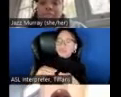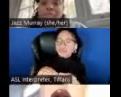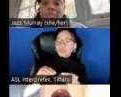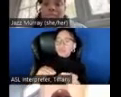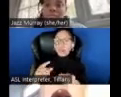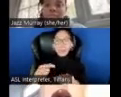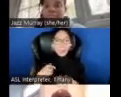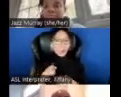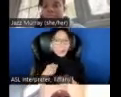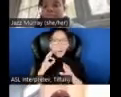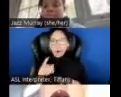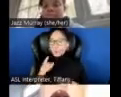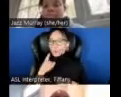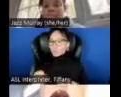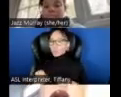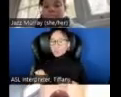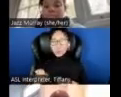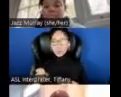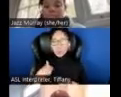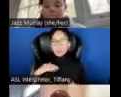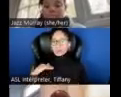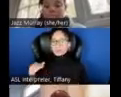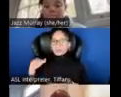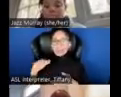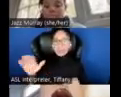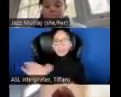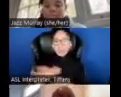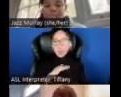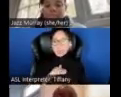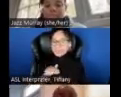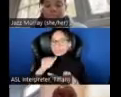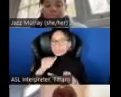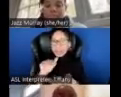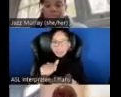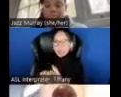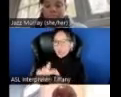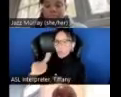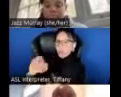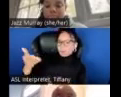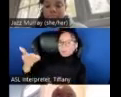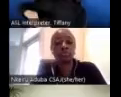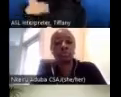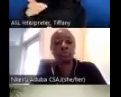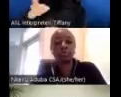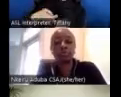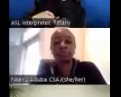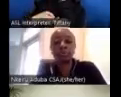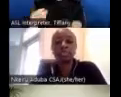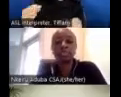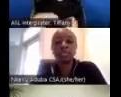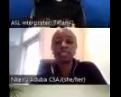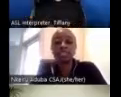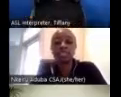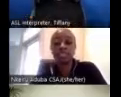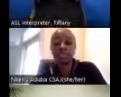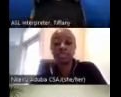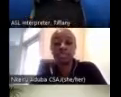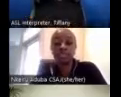your full selves here or show up as you choose to show up today. We're very grateful that you're here.